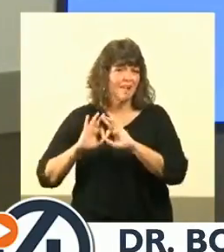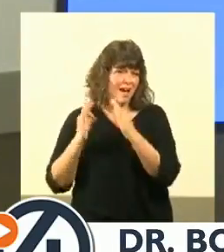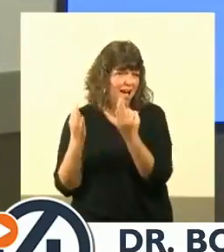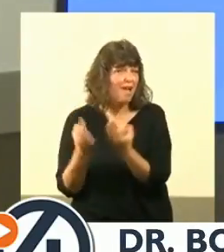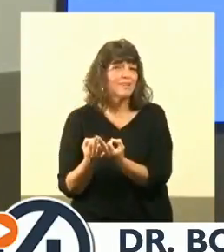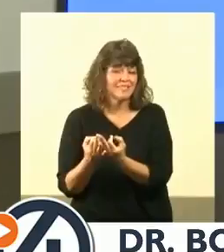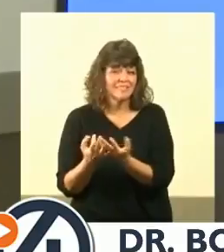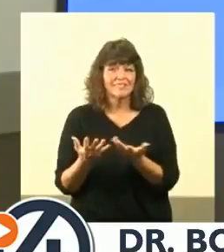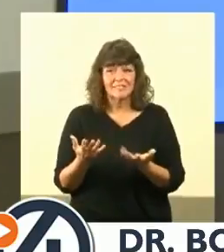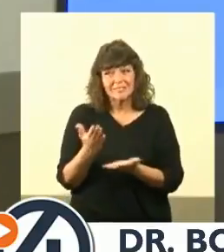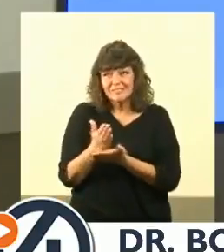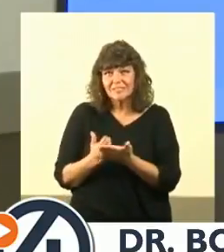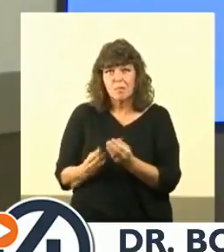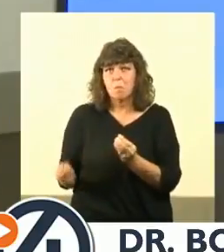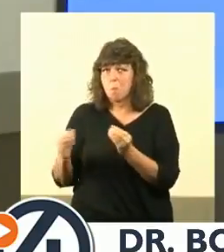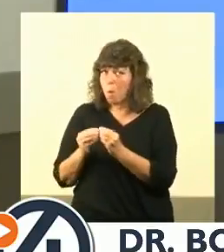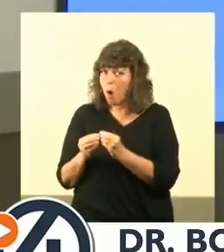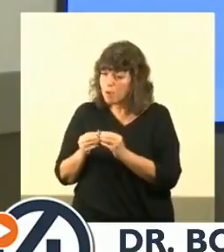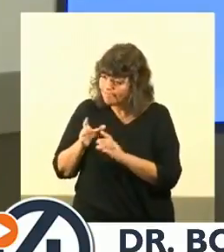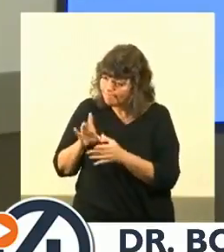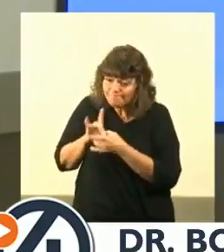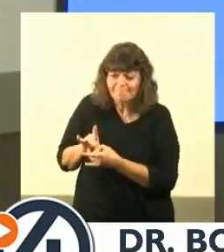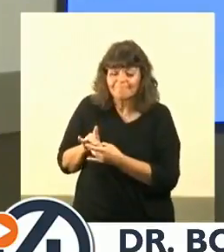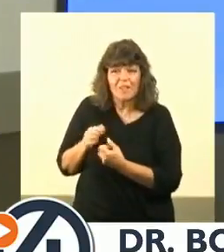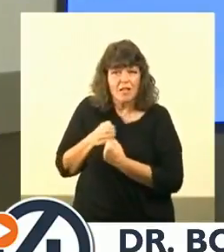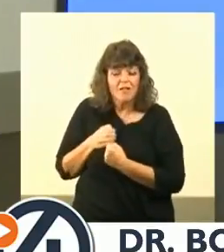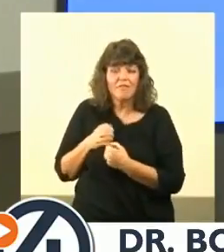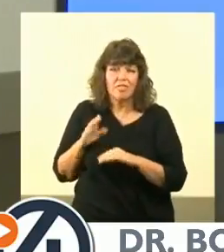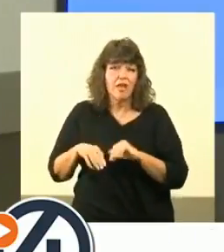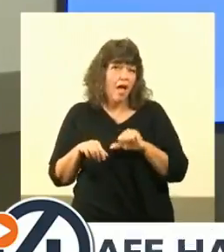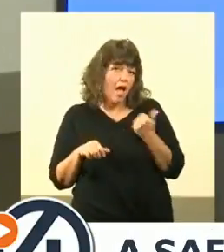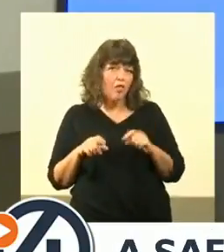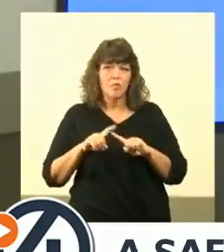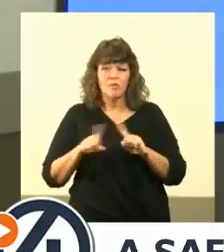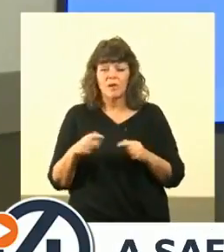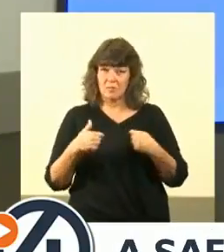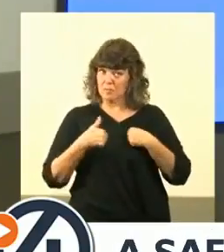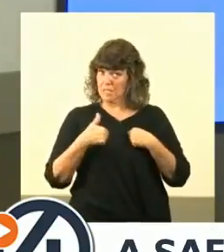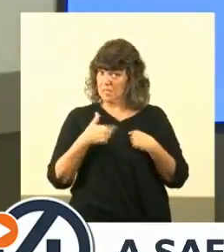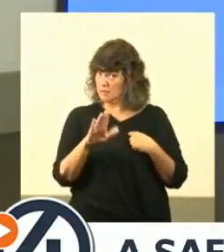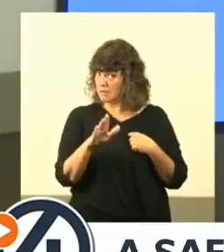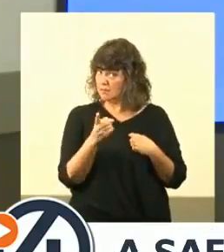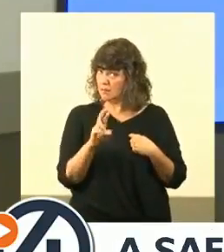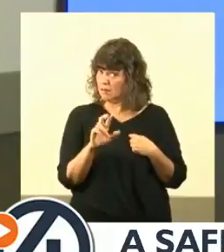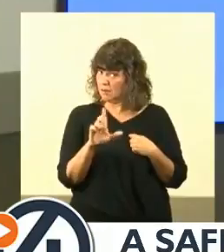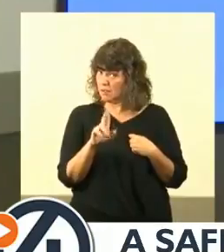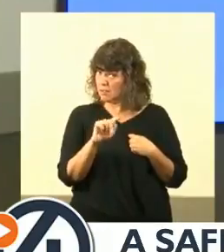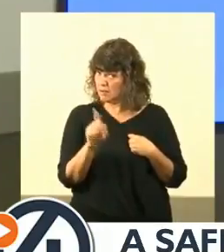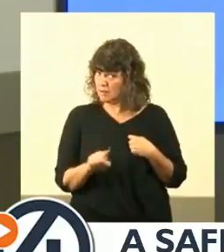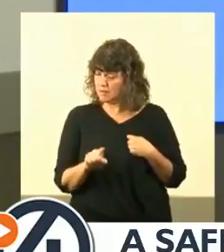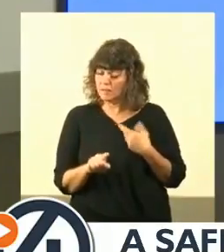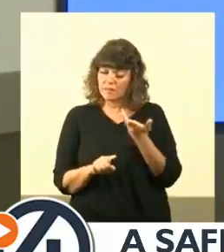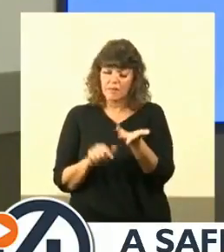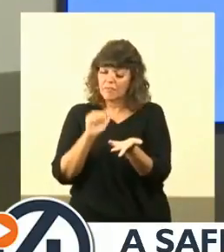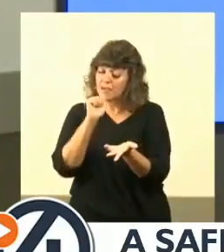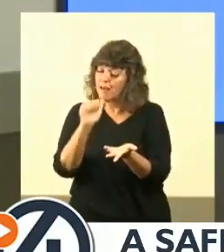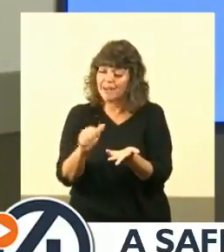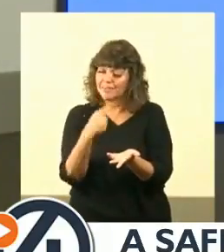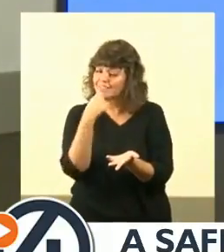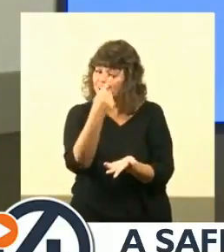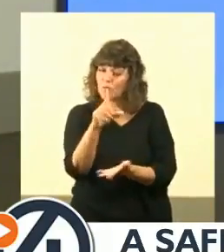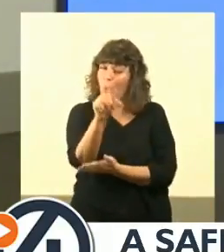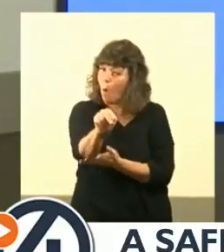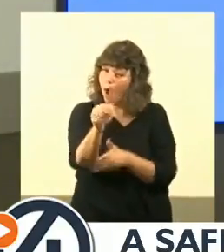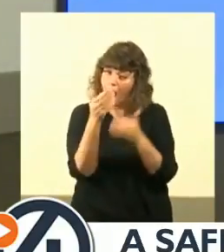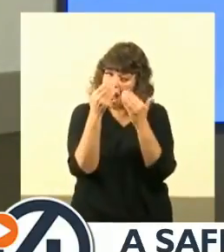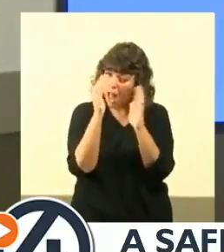in Spokane, it is a well-loved tradition. Dr. Lutz is not going to take away Halloween, but